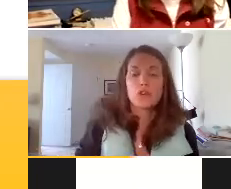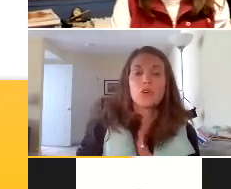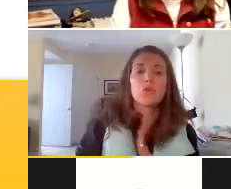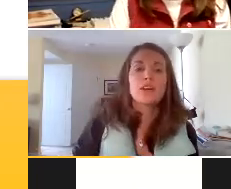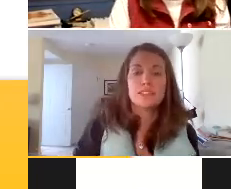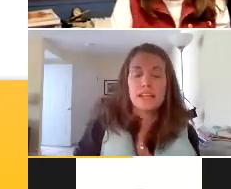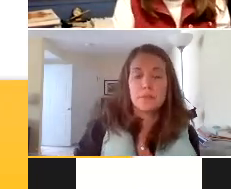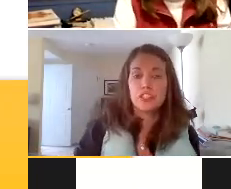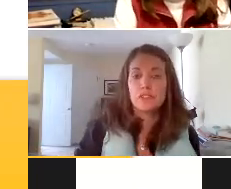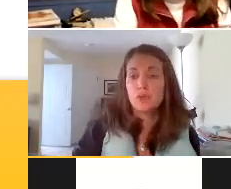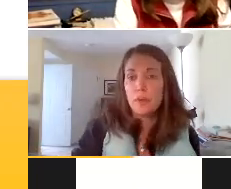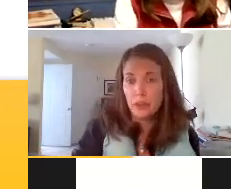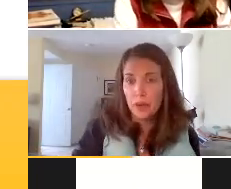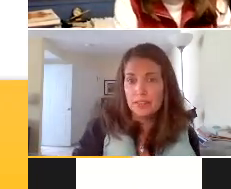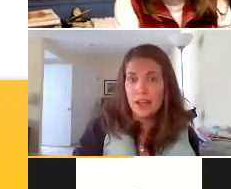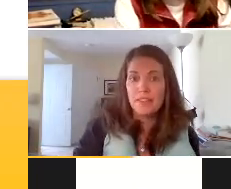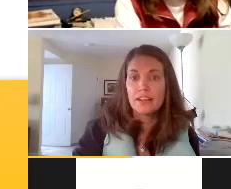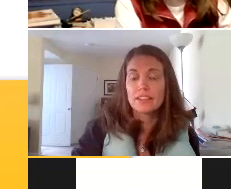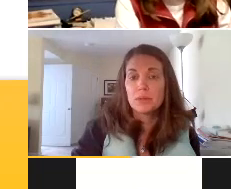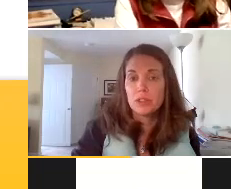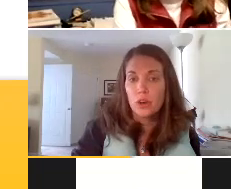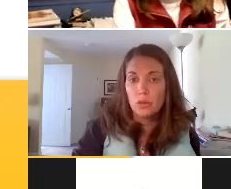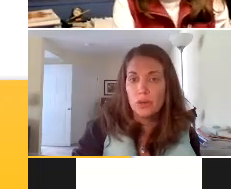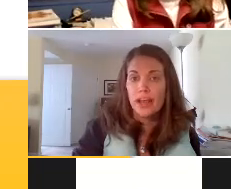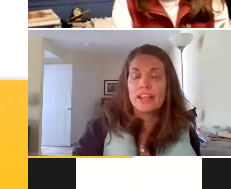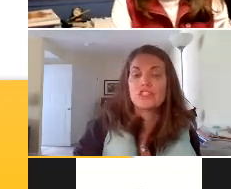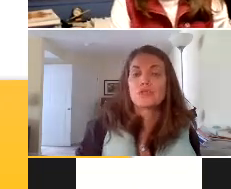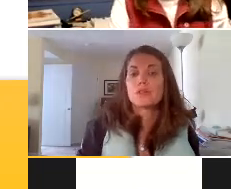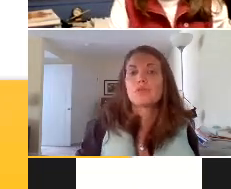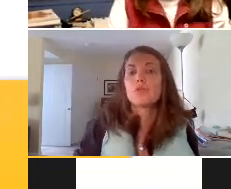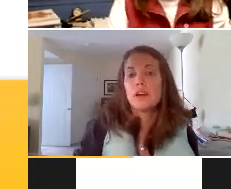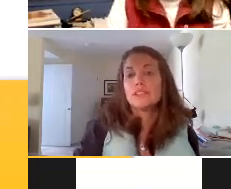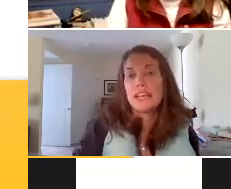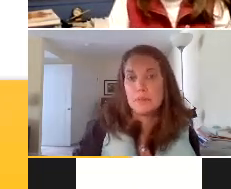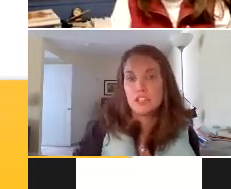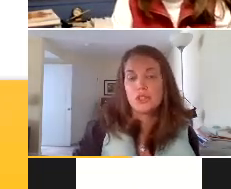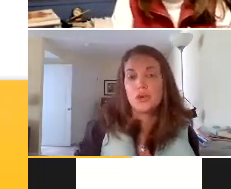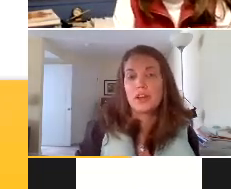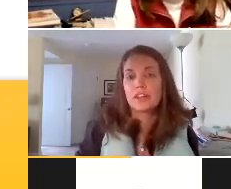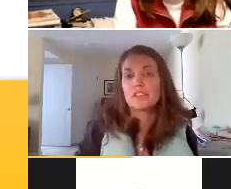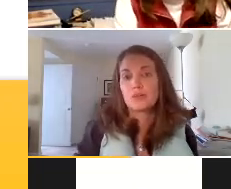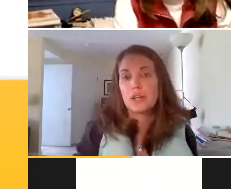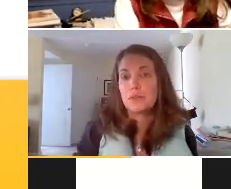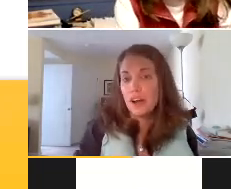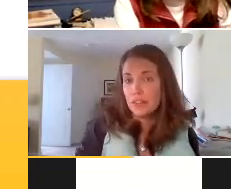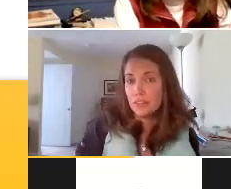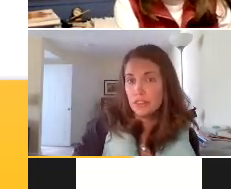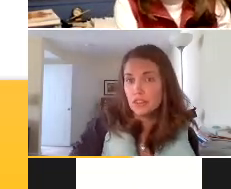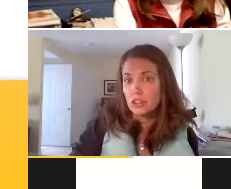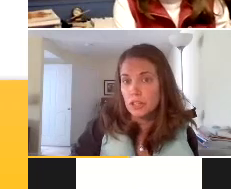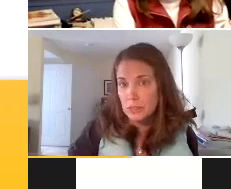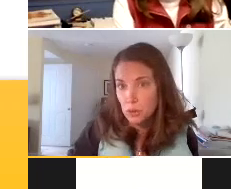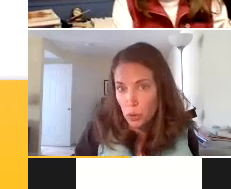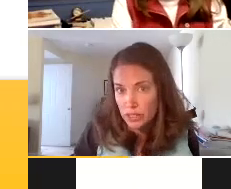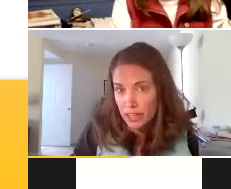that cortical was damage to the visual pathways and the occipital lobe, and Okay. cerebral was damage to areas of the brain beyond